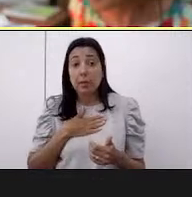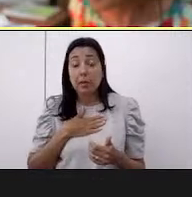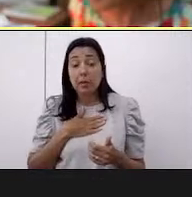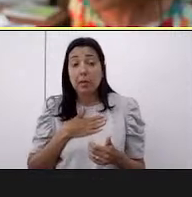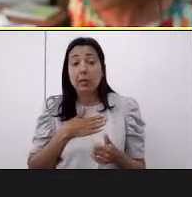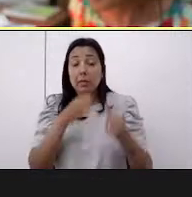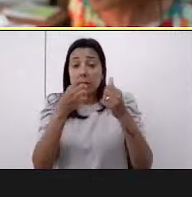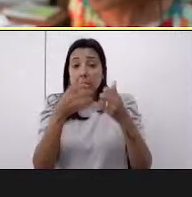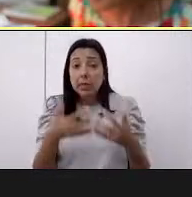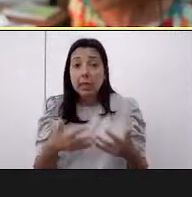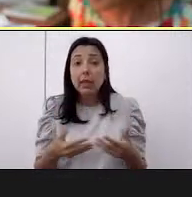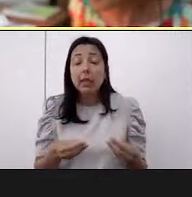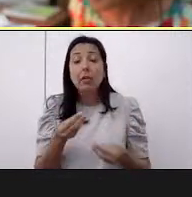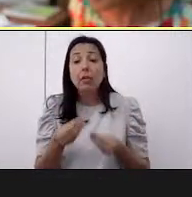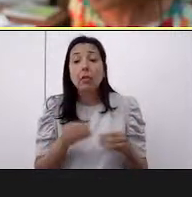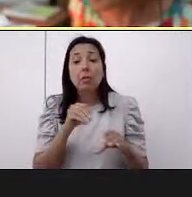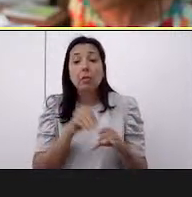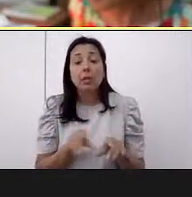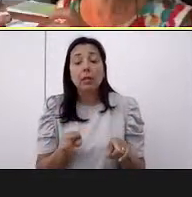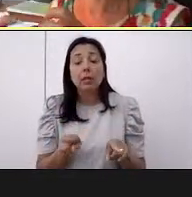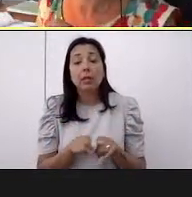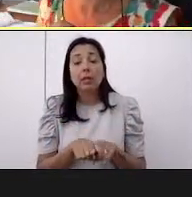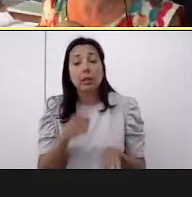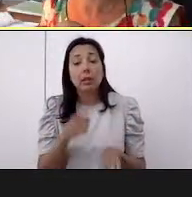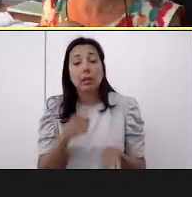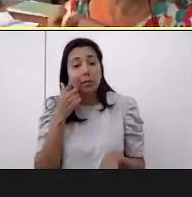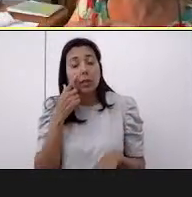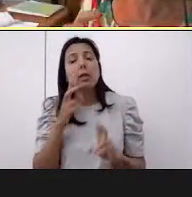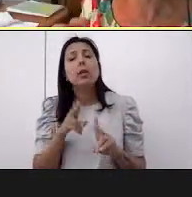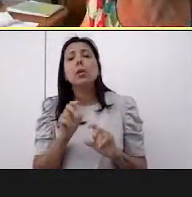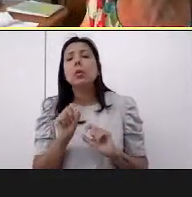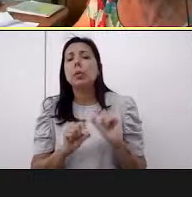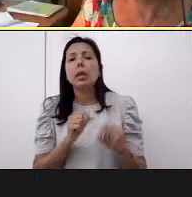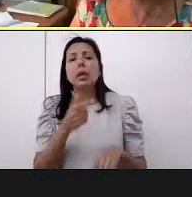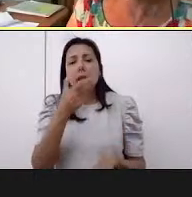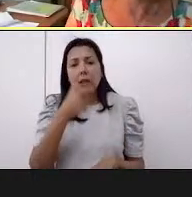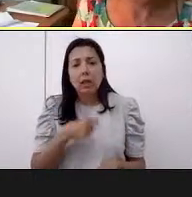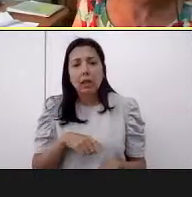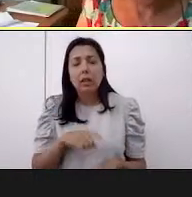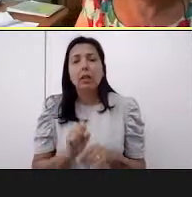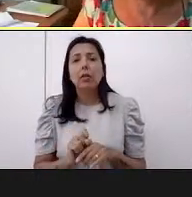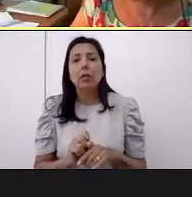approach, is the fact that I reconstitute the process of